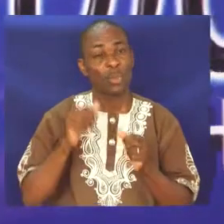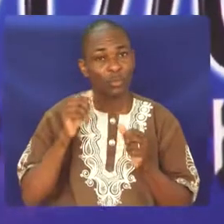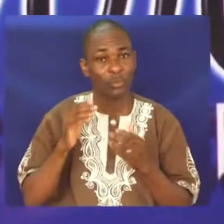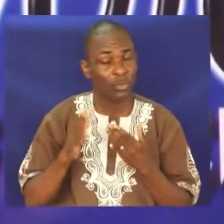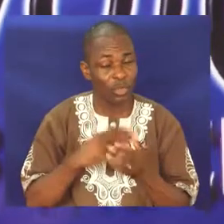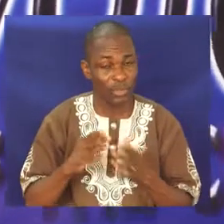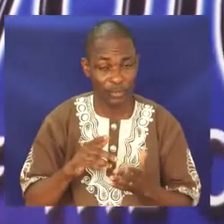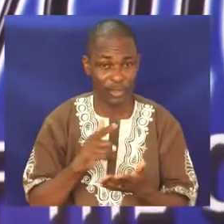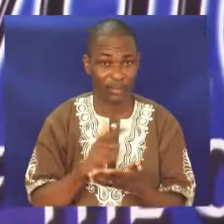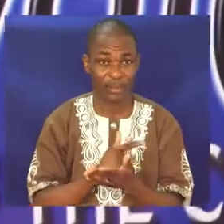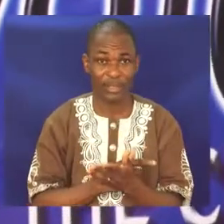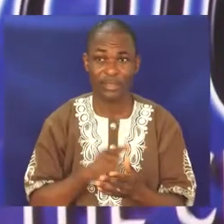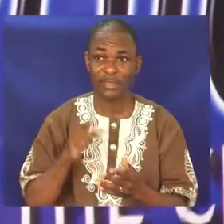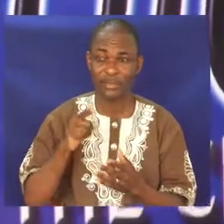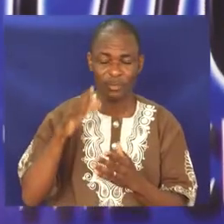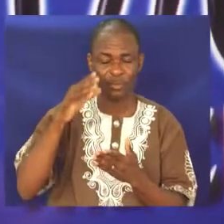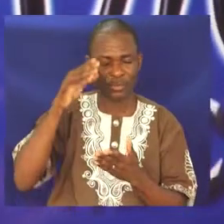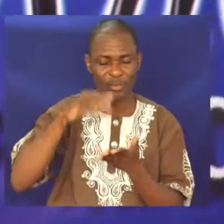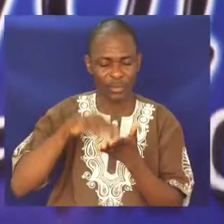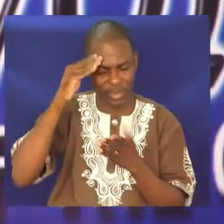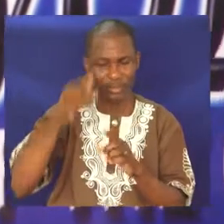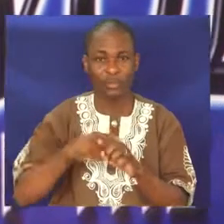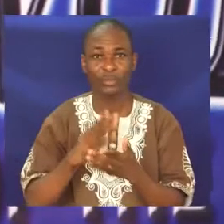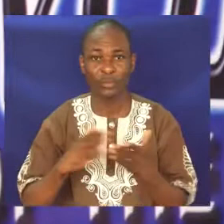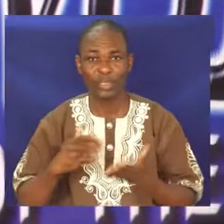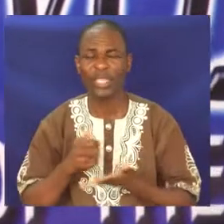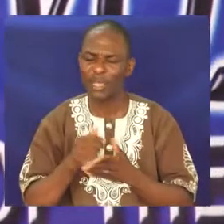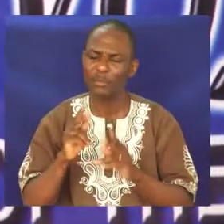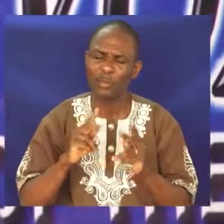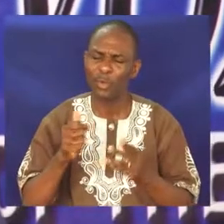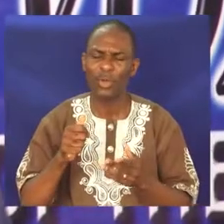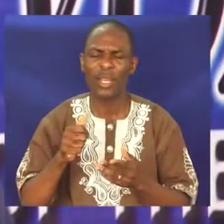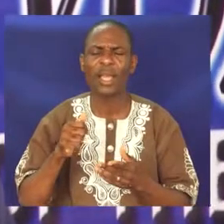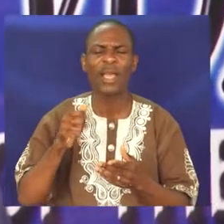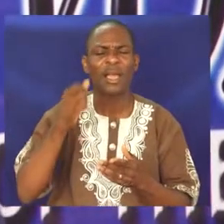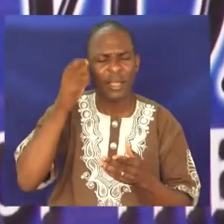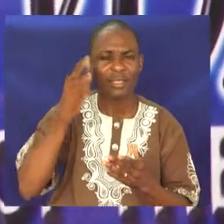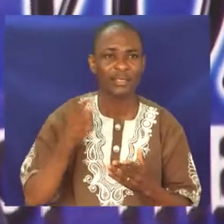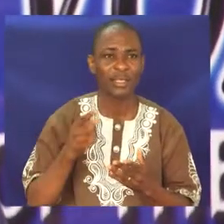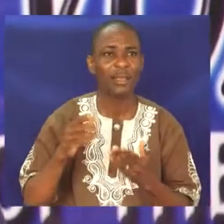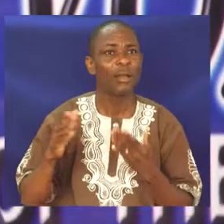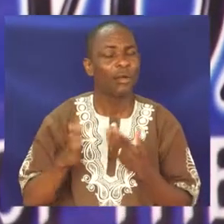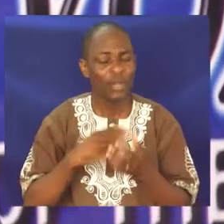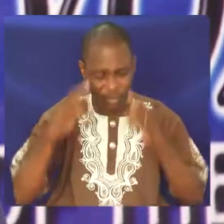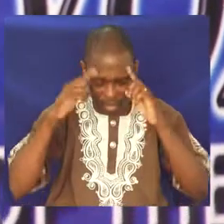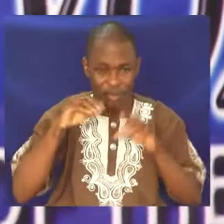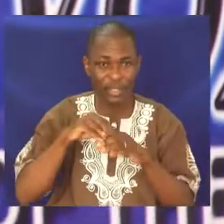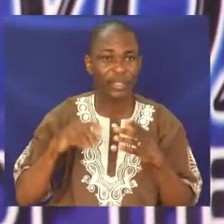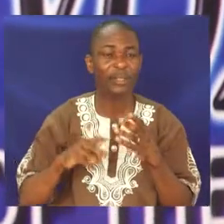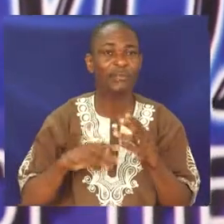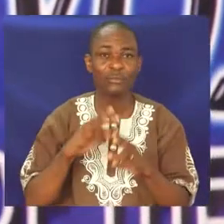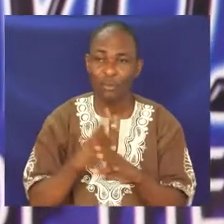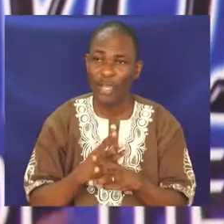se asem biara esi ebra yete ase no adesua bi wo mu aye betumi asua awre ho